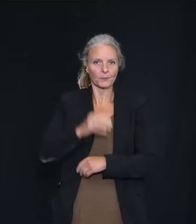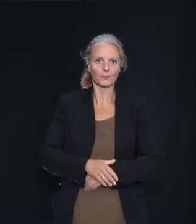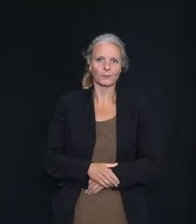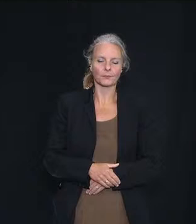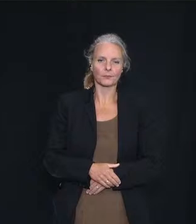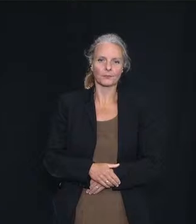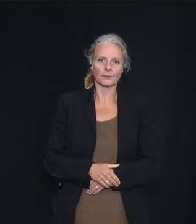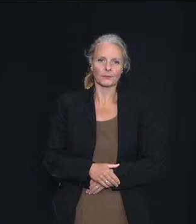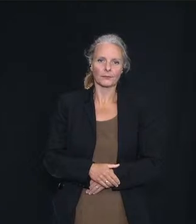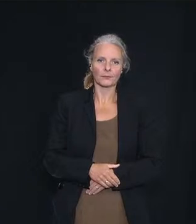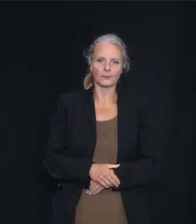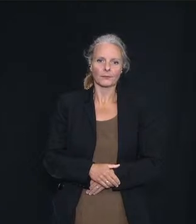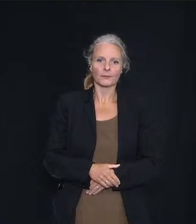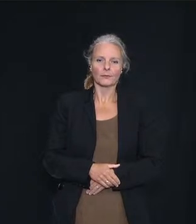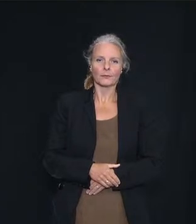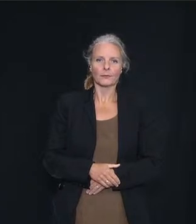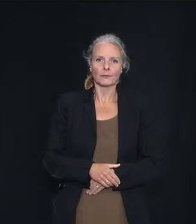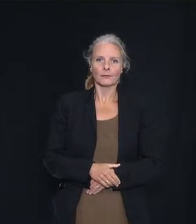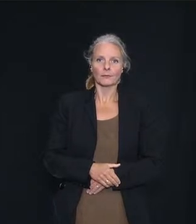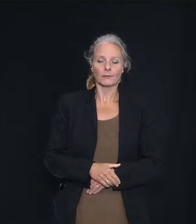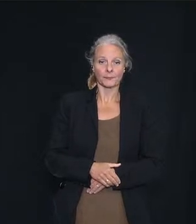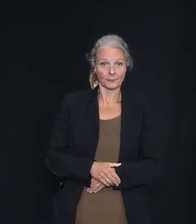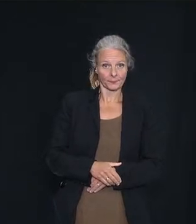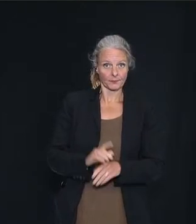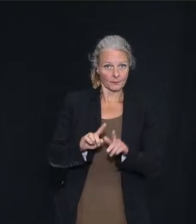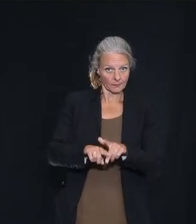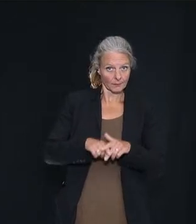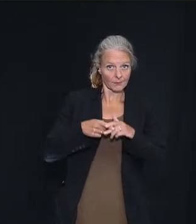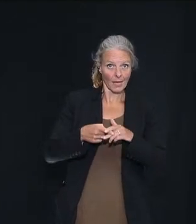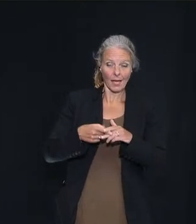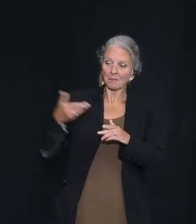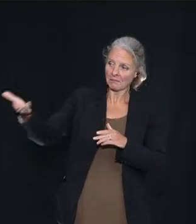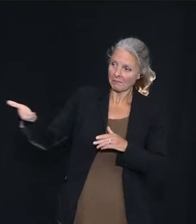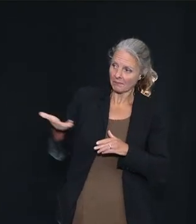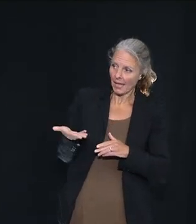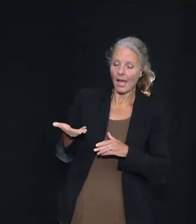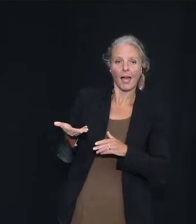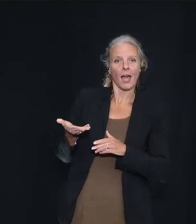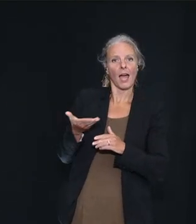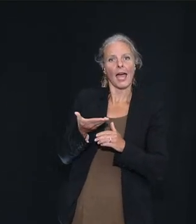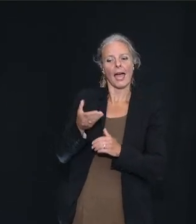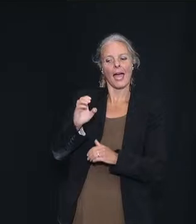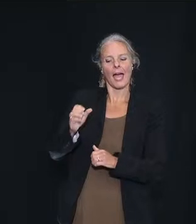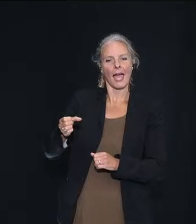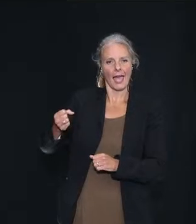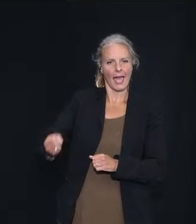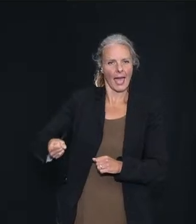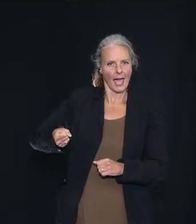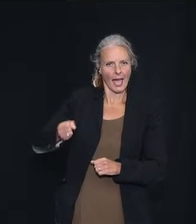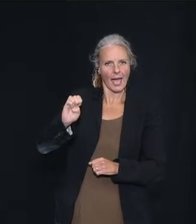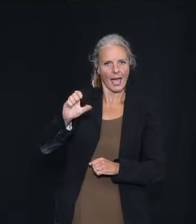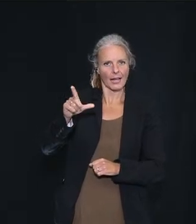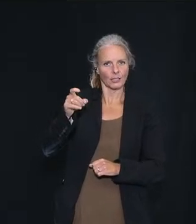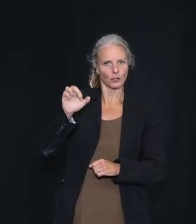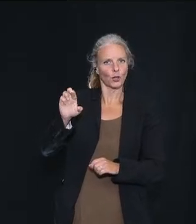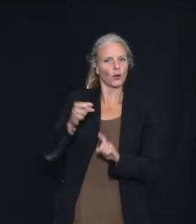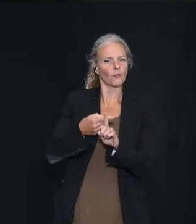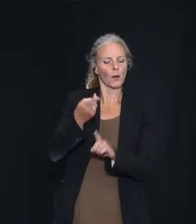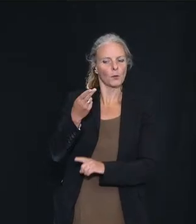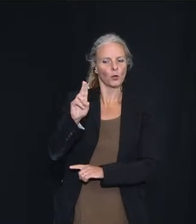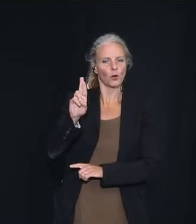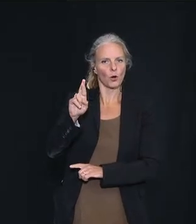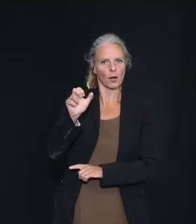invite an elder from the Huron-Wendat Nation, Elder Raymond Gros-Louis of